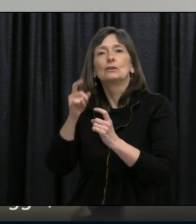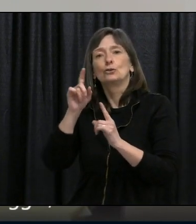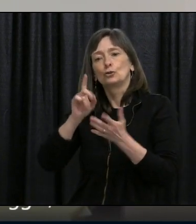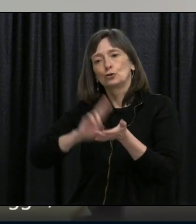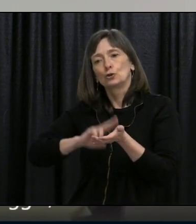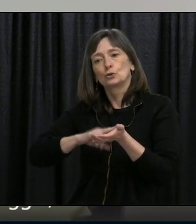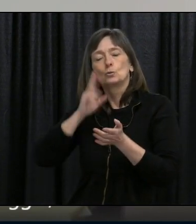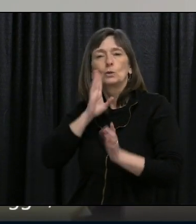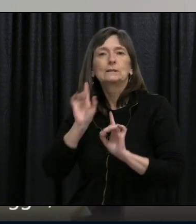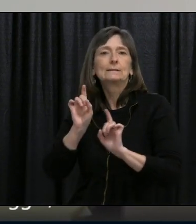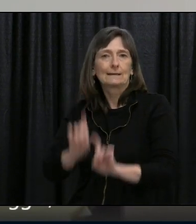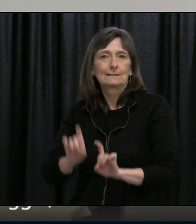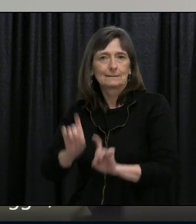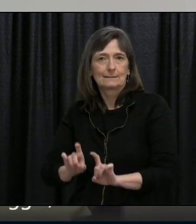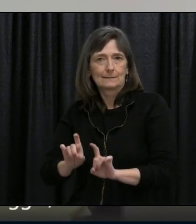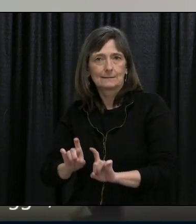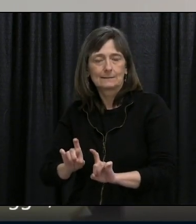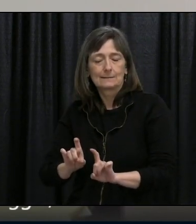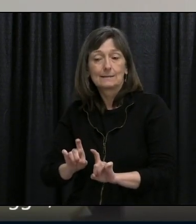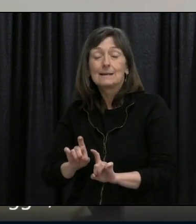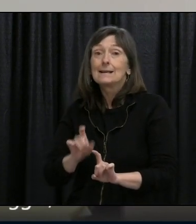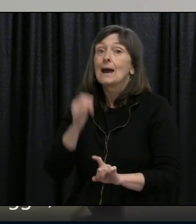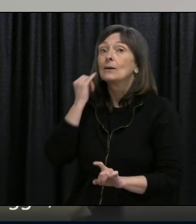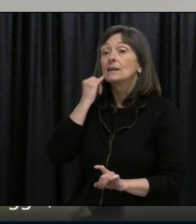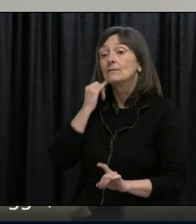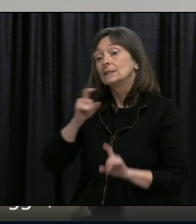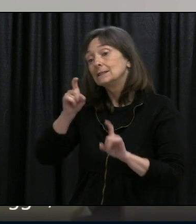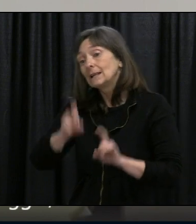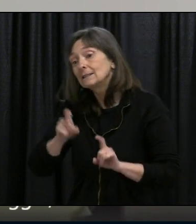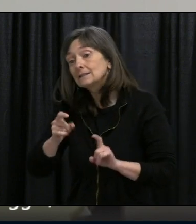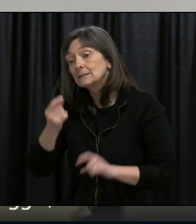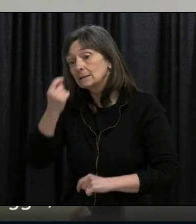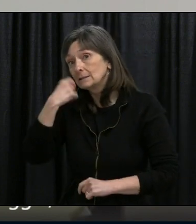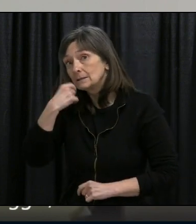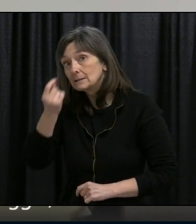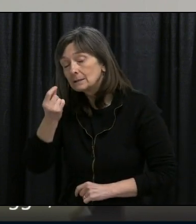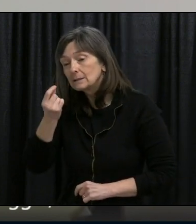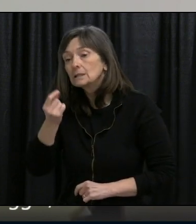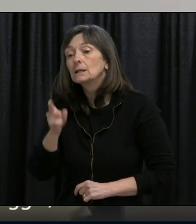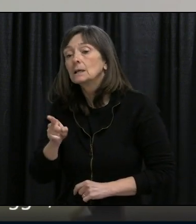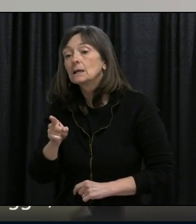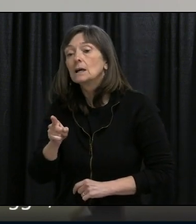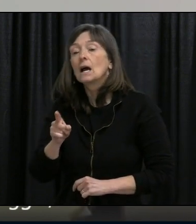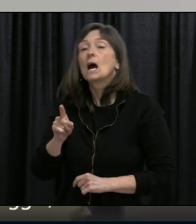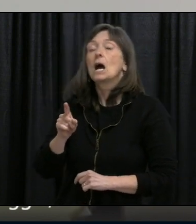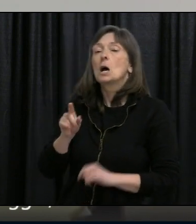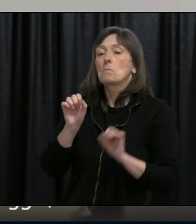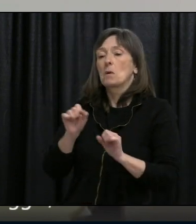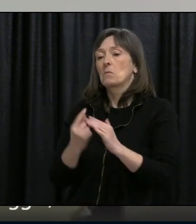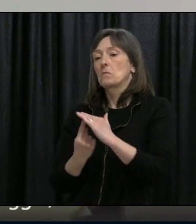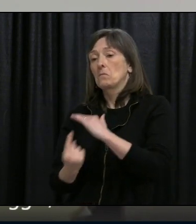test is back, then depending on advice from public health thereafter, you might have to